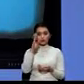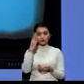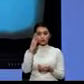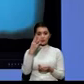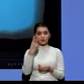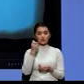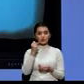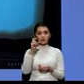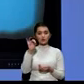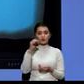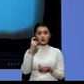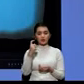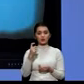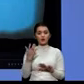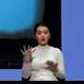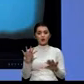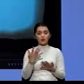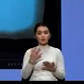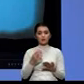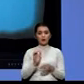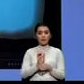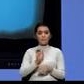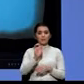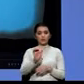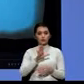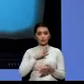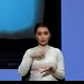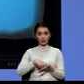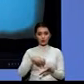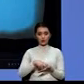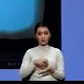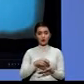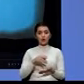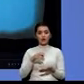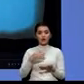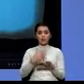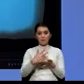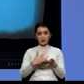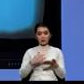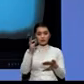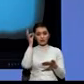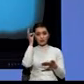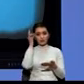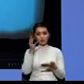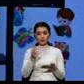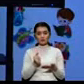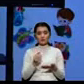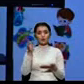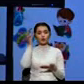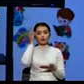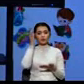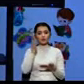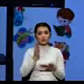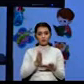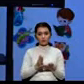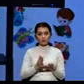Dushman Shayx Najmiddin Kubroga qanday maktub yo'lladi? Matnni shu joyini esga olamiz.